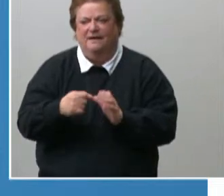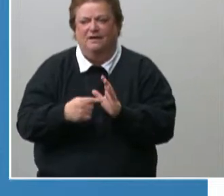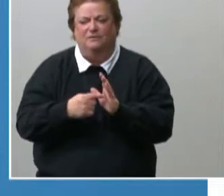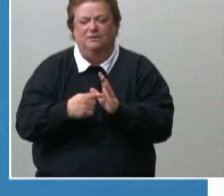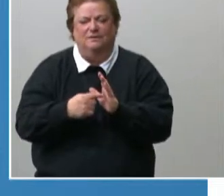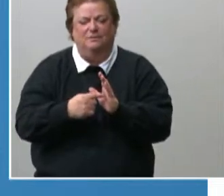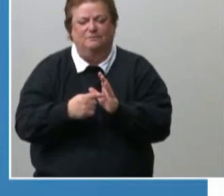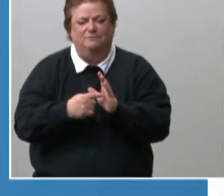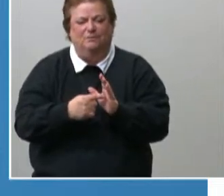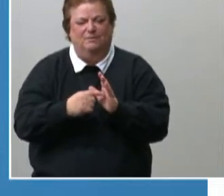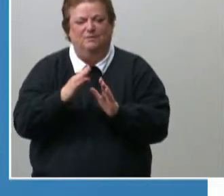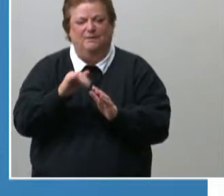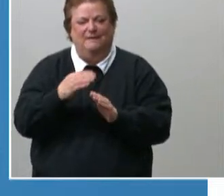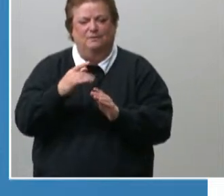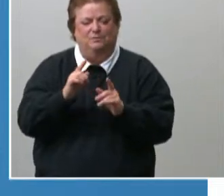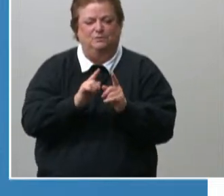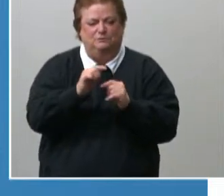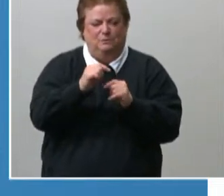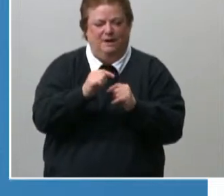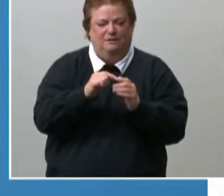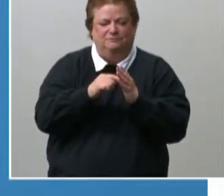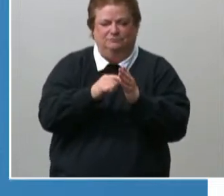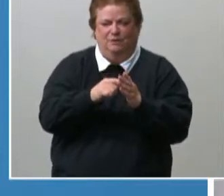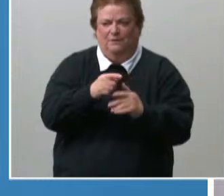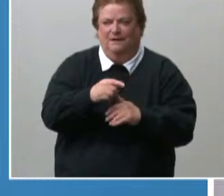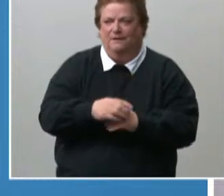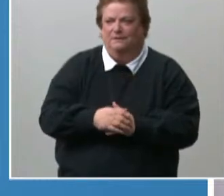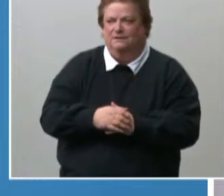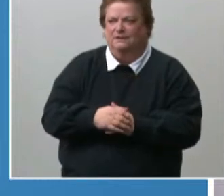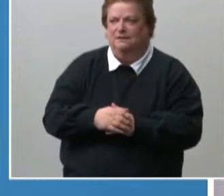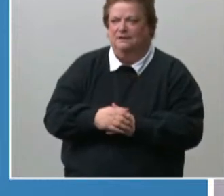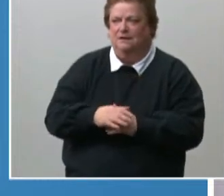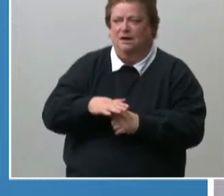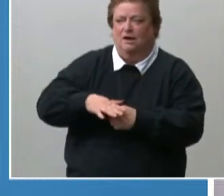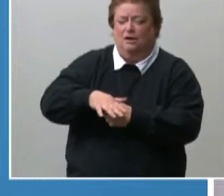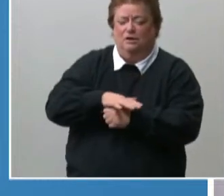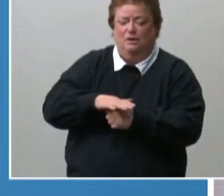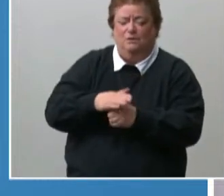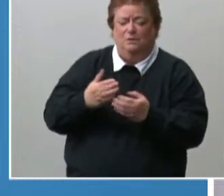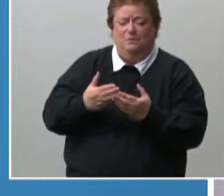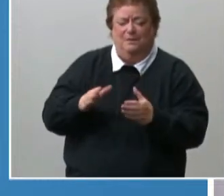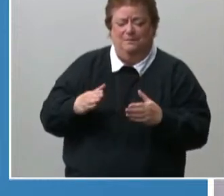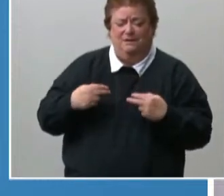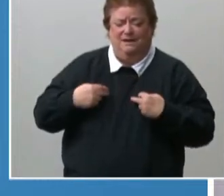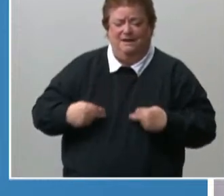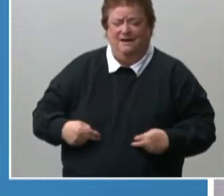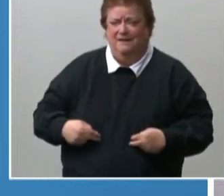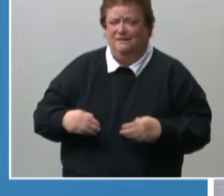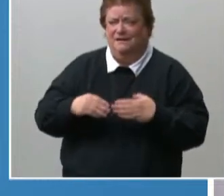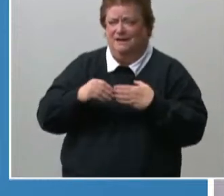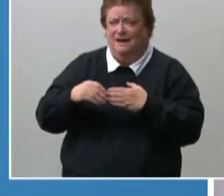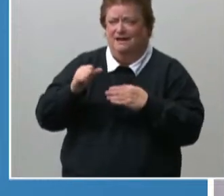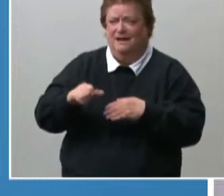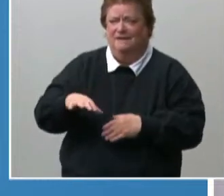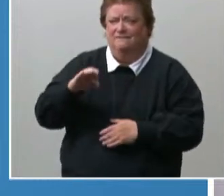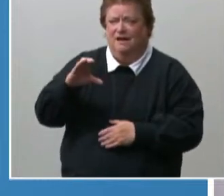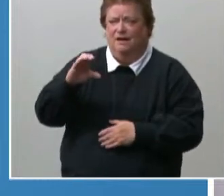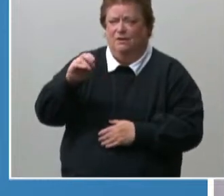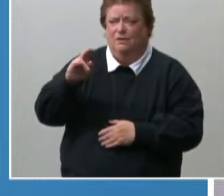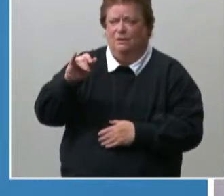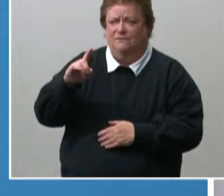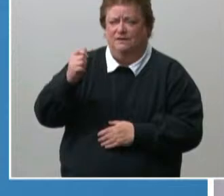represented by the blue square outlined in red. Our local public health guidance for yellow can be found at